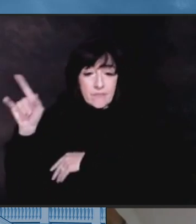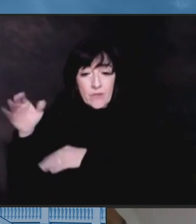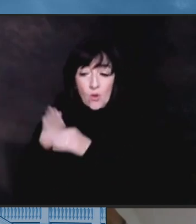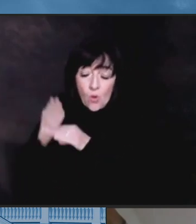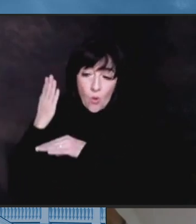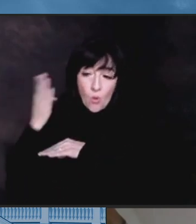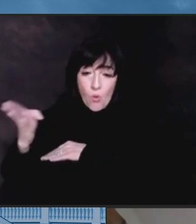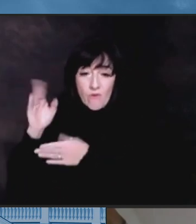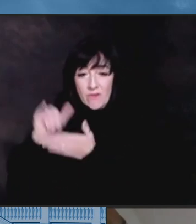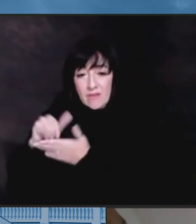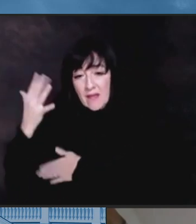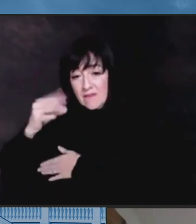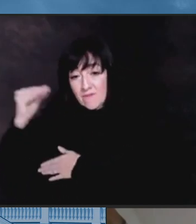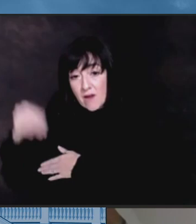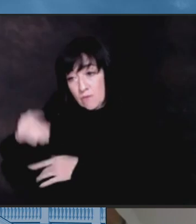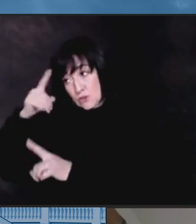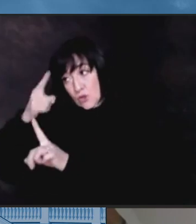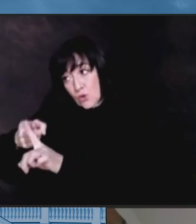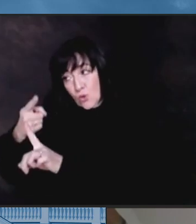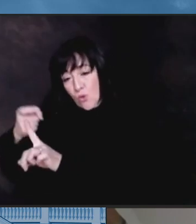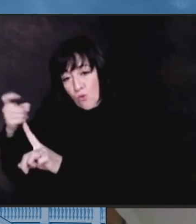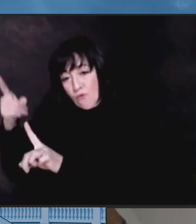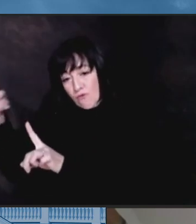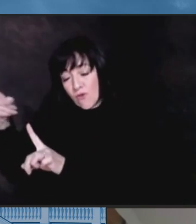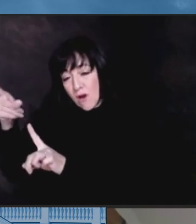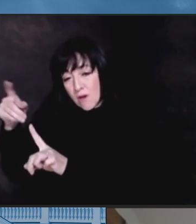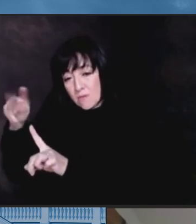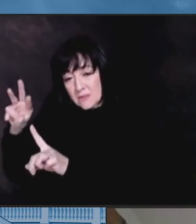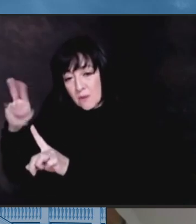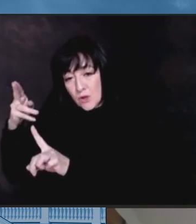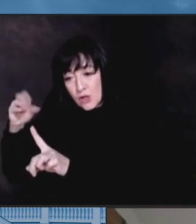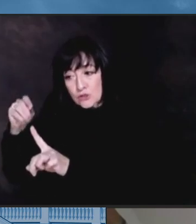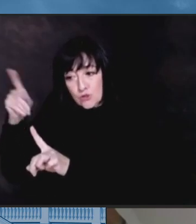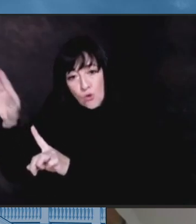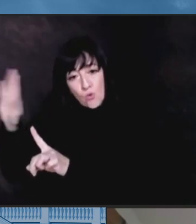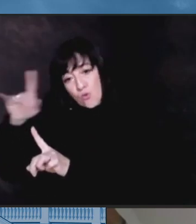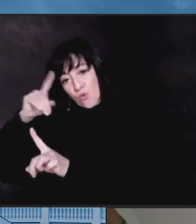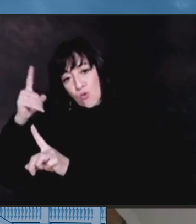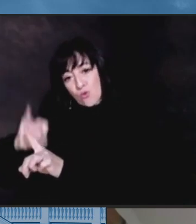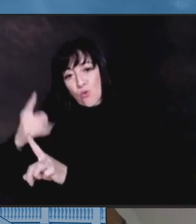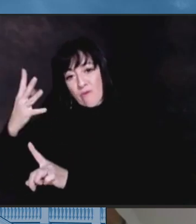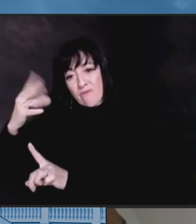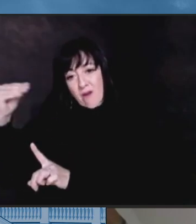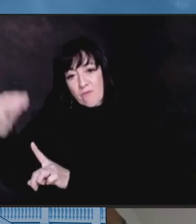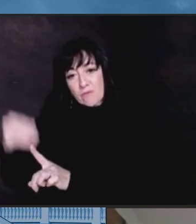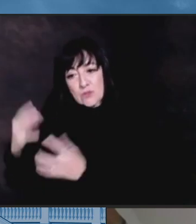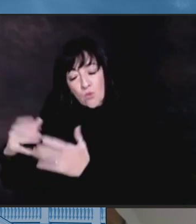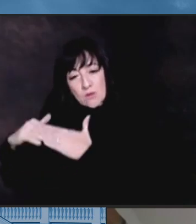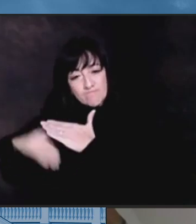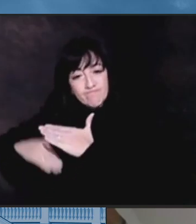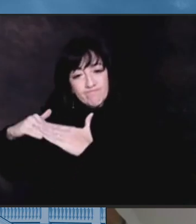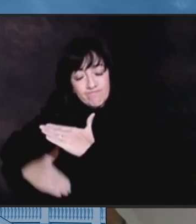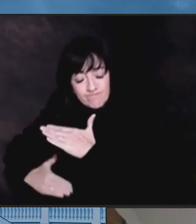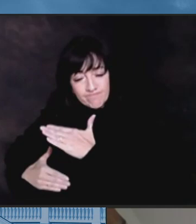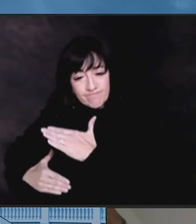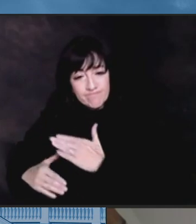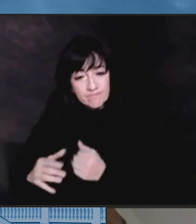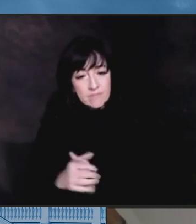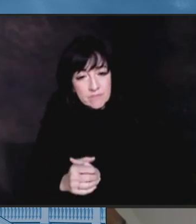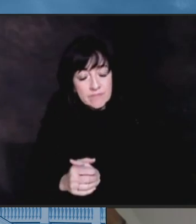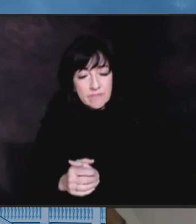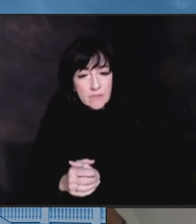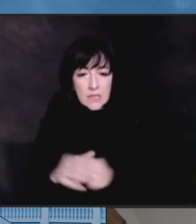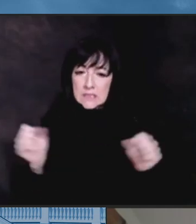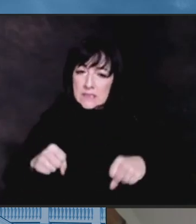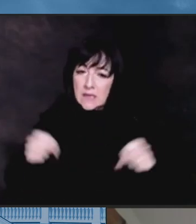5% target, and much, much higher than it was just months ago. And most concerning,